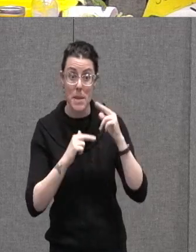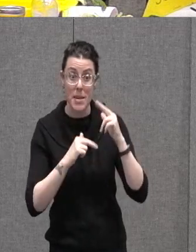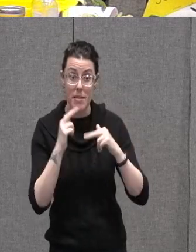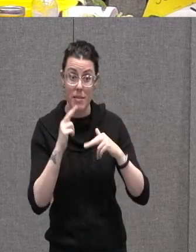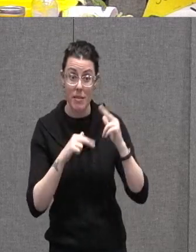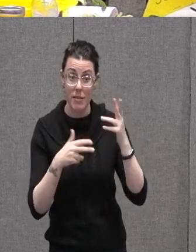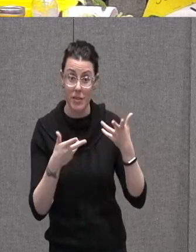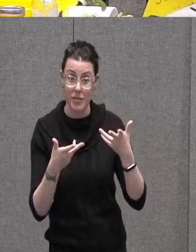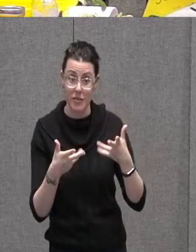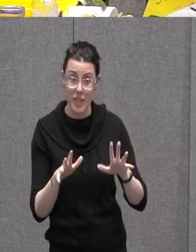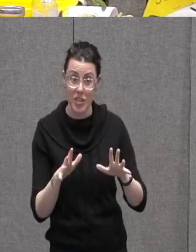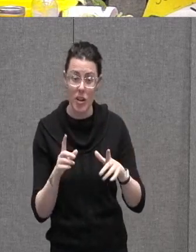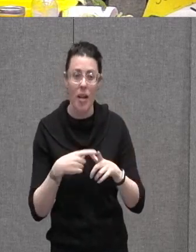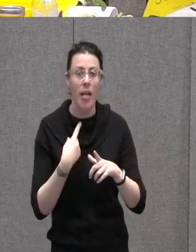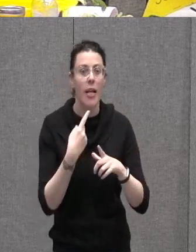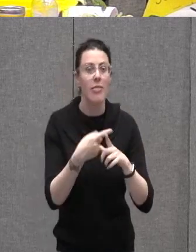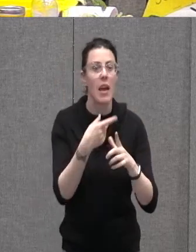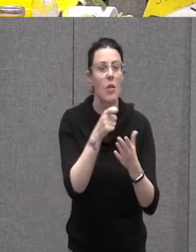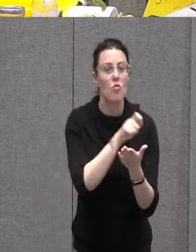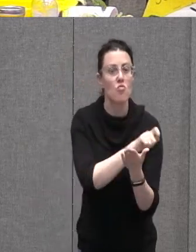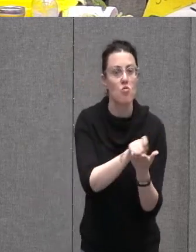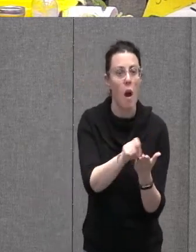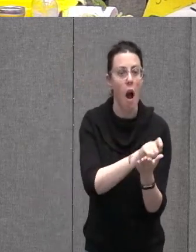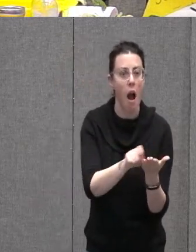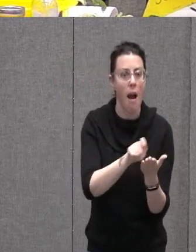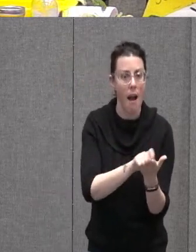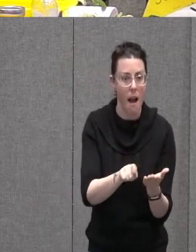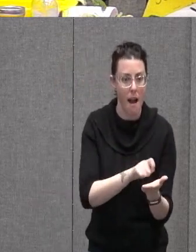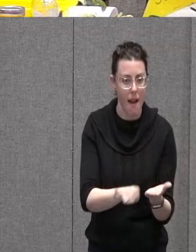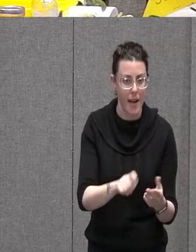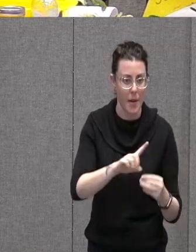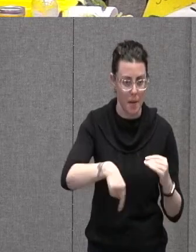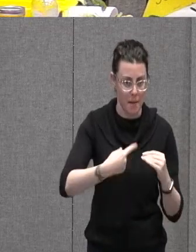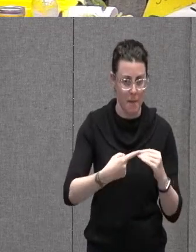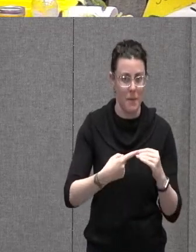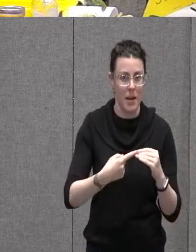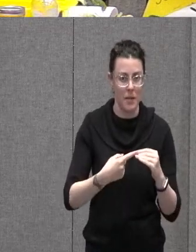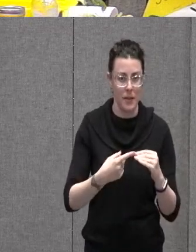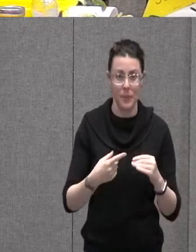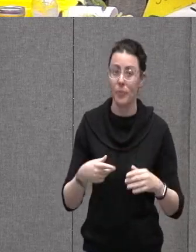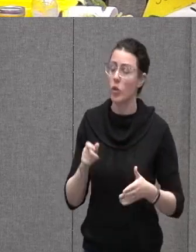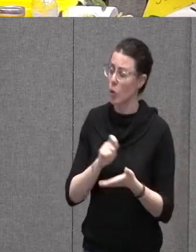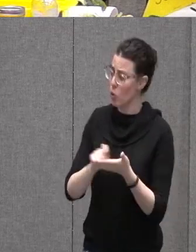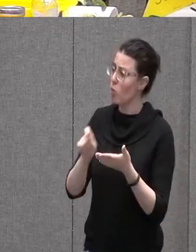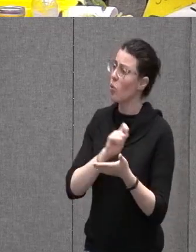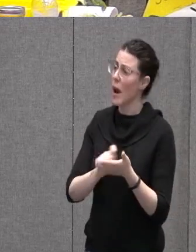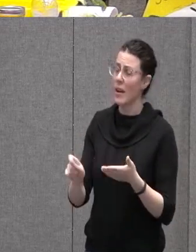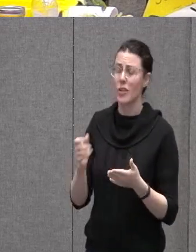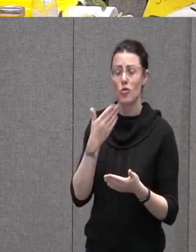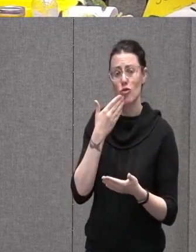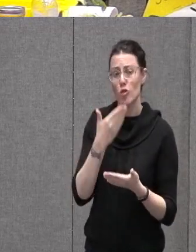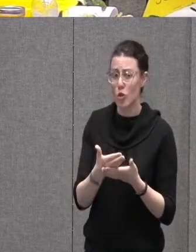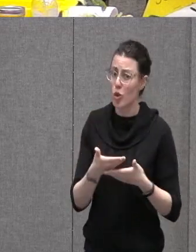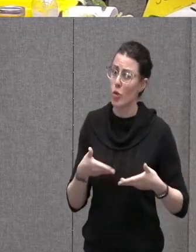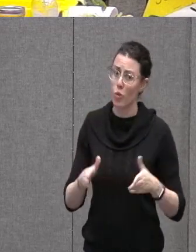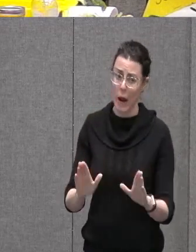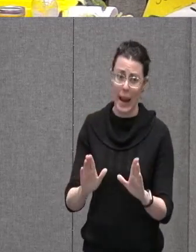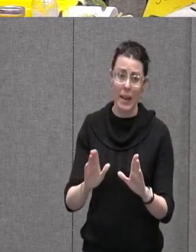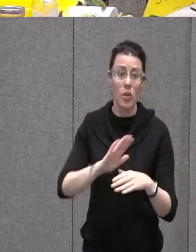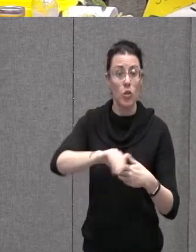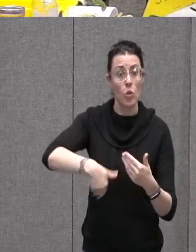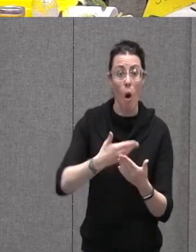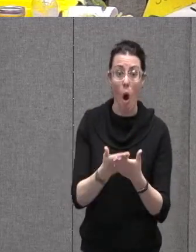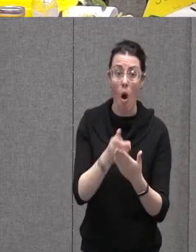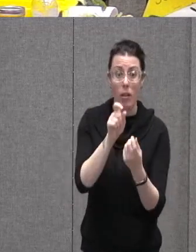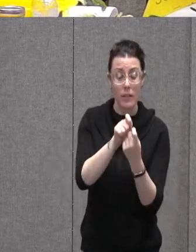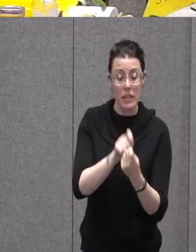maybe write about it. Writing is a very, very good way to make sure that the details of your ideas